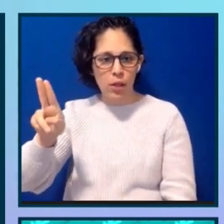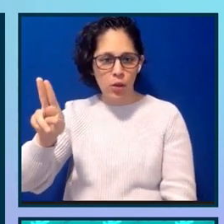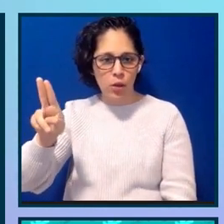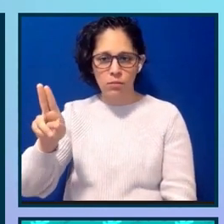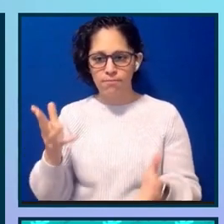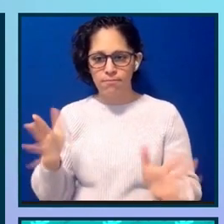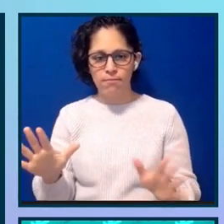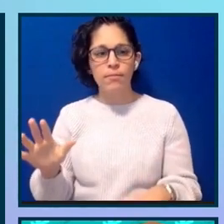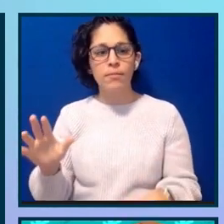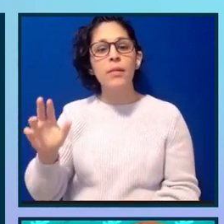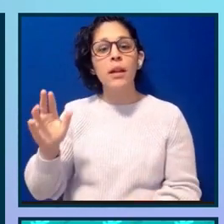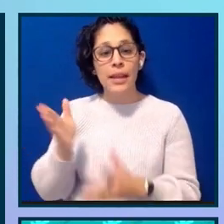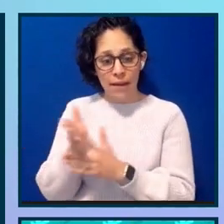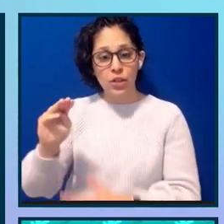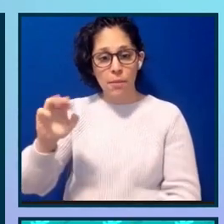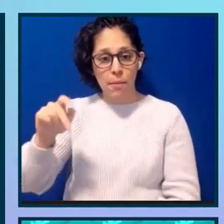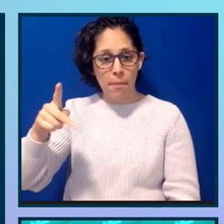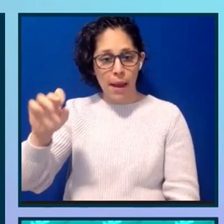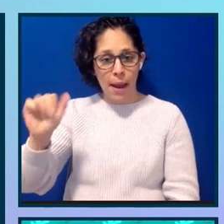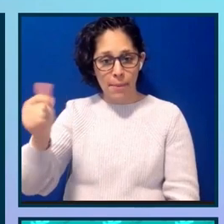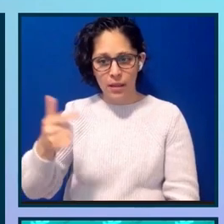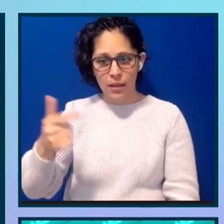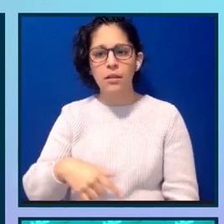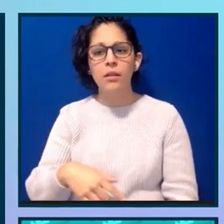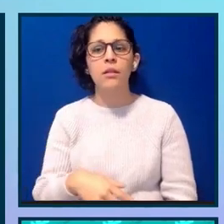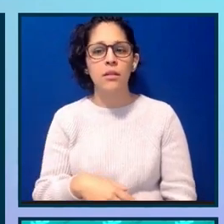Navigation map image map. It's on my other screen.